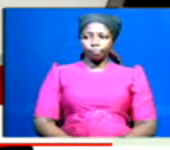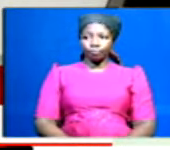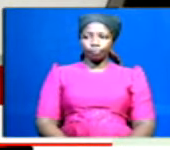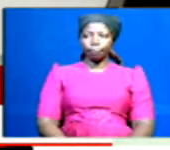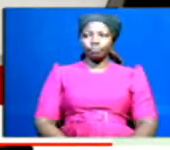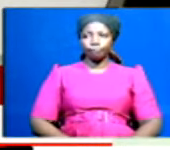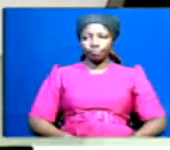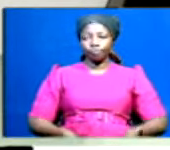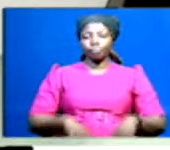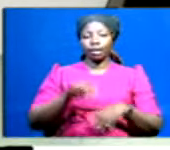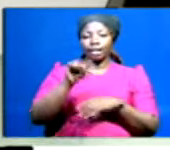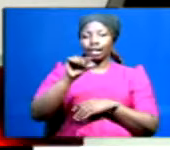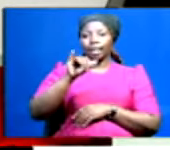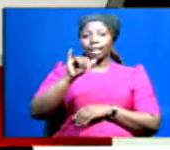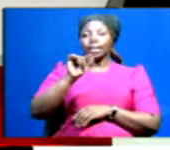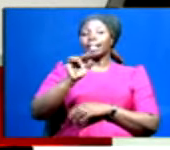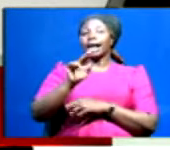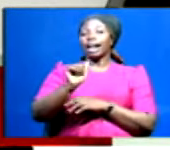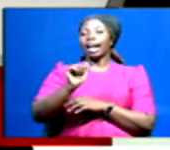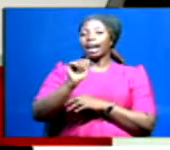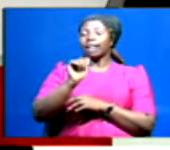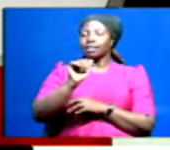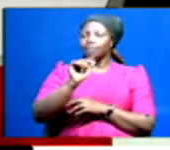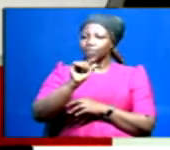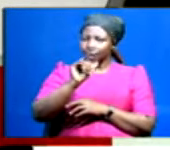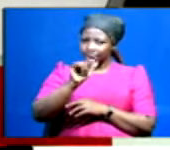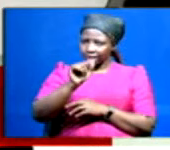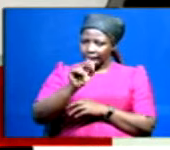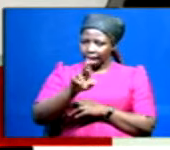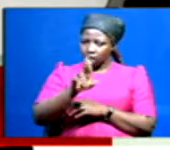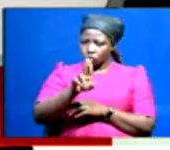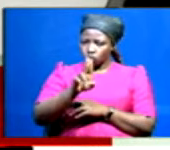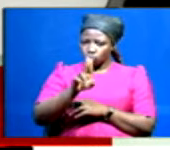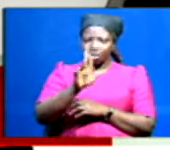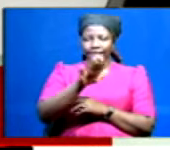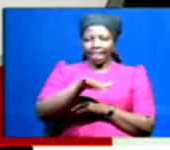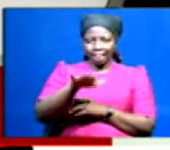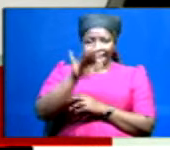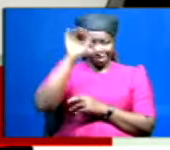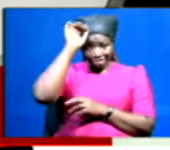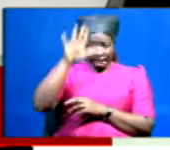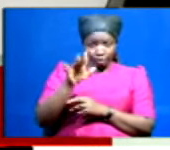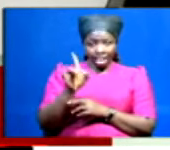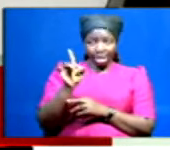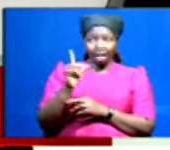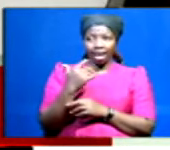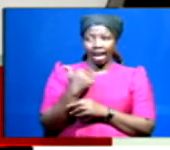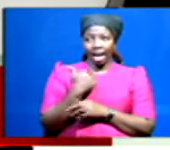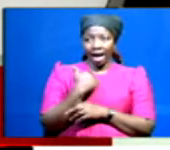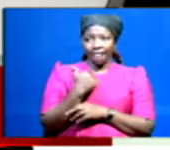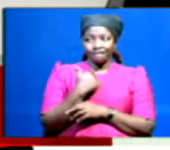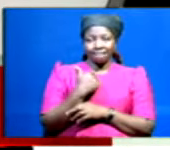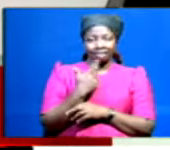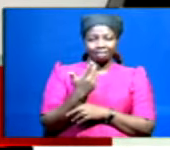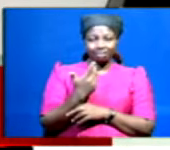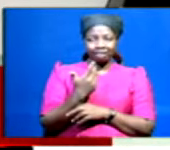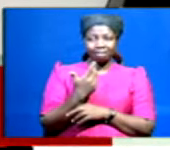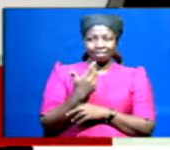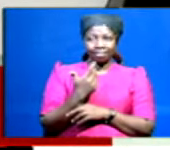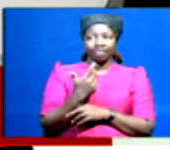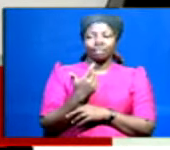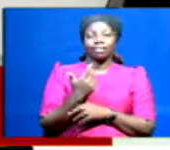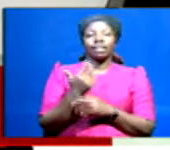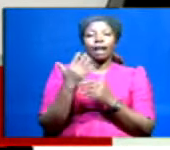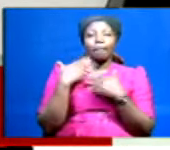in Gitaru Village, Kabete constituency of Kiambu, is contemplating abandoning the body of their kin, who is detained